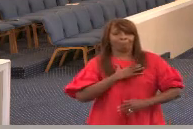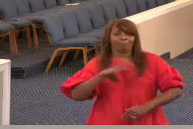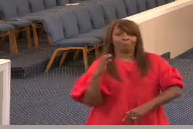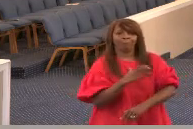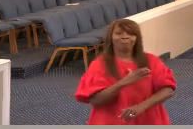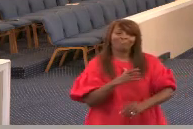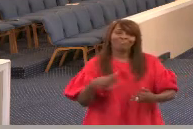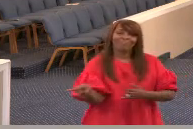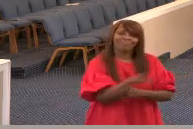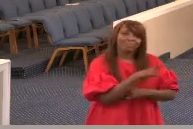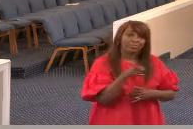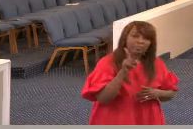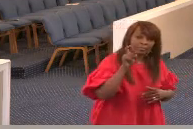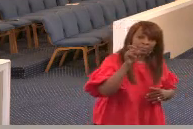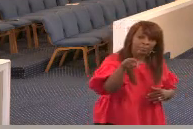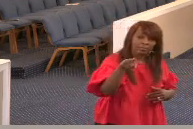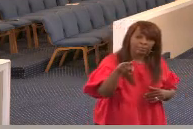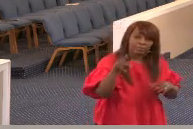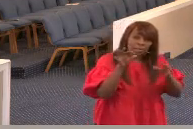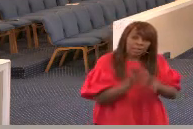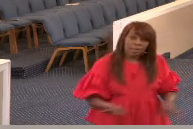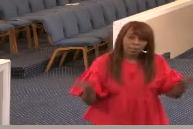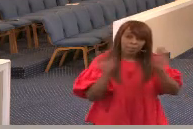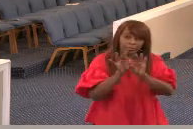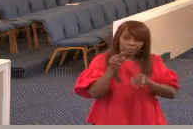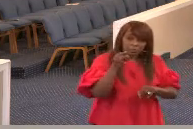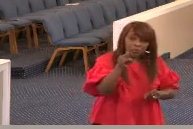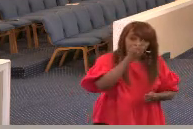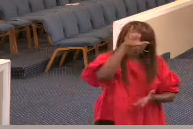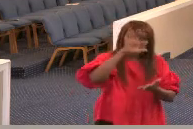Question today is, do you believe God?